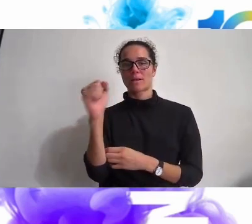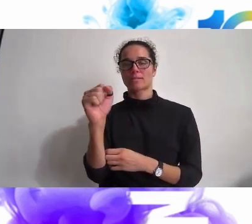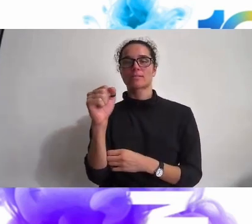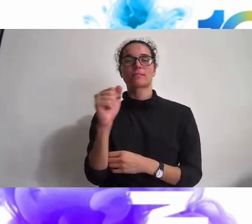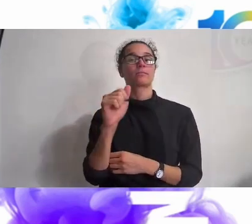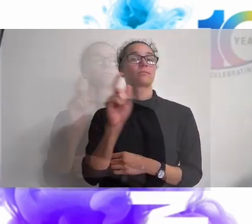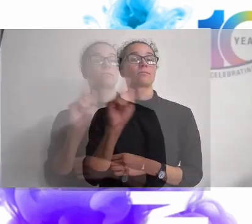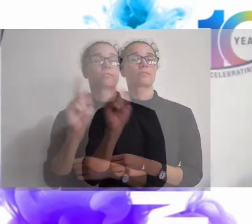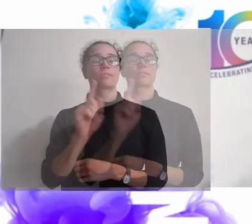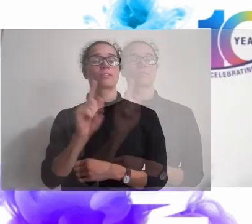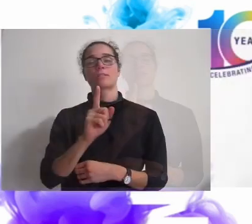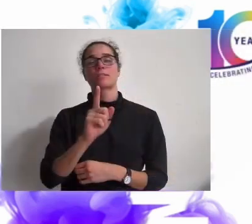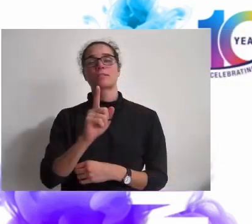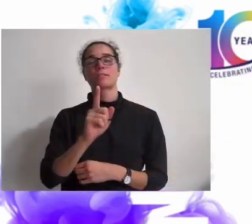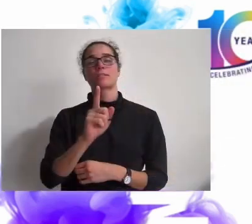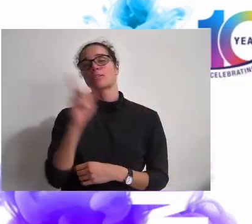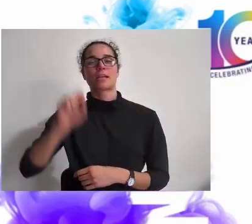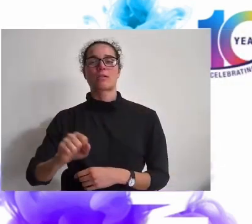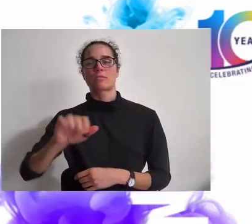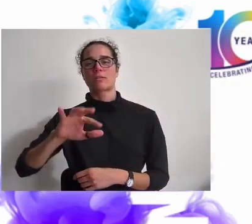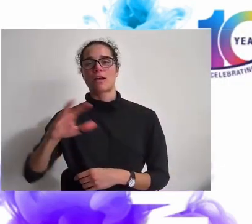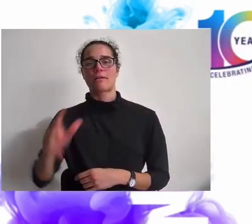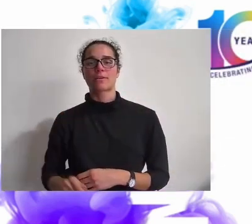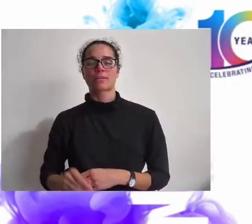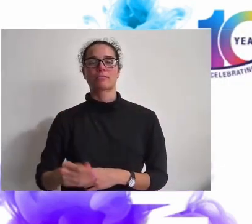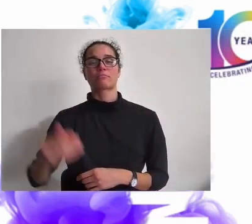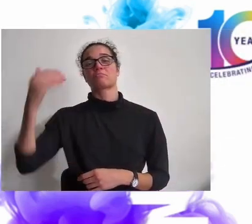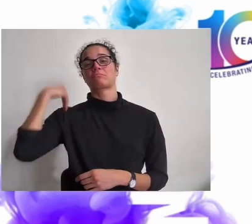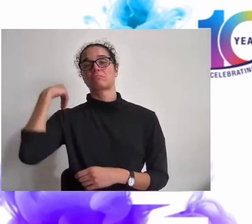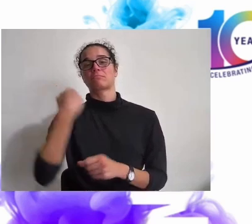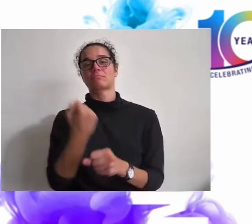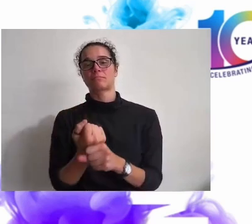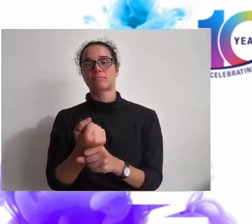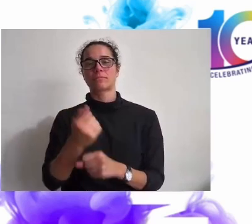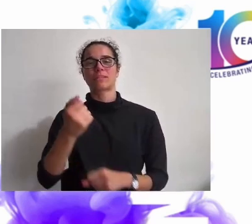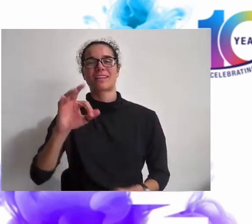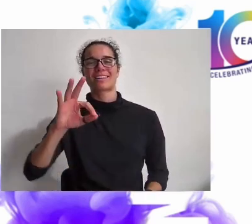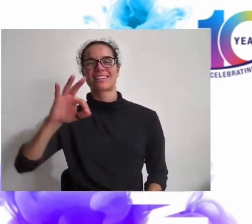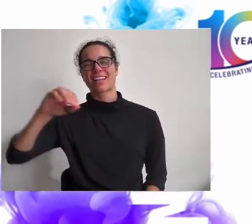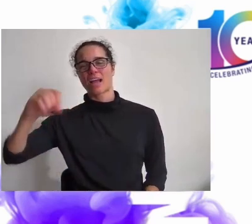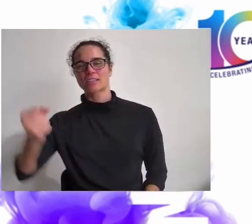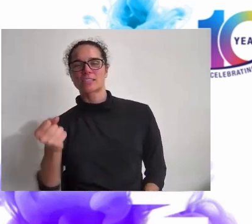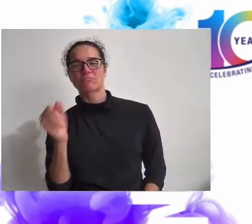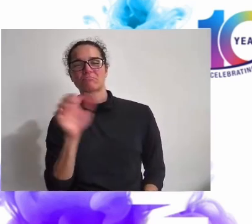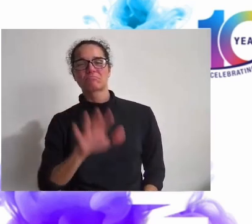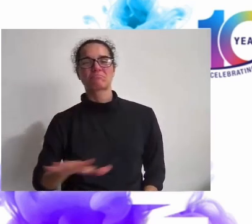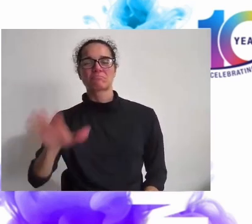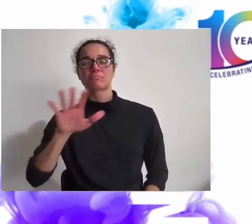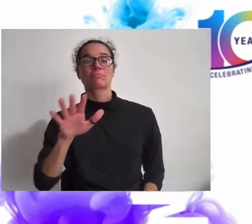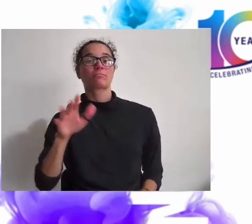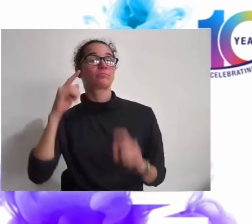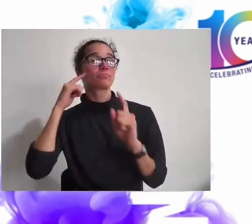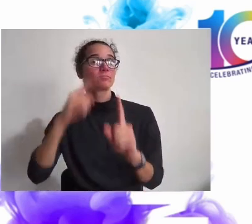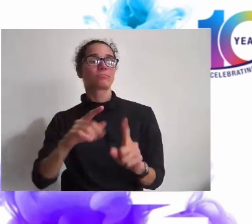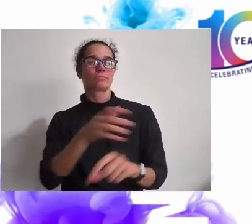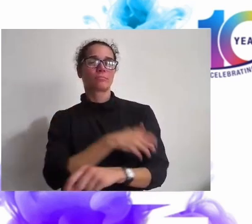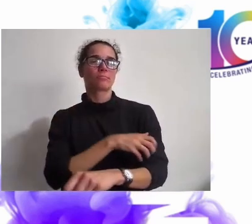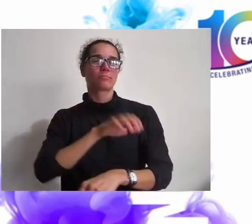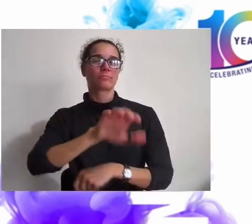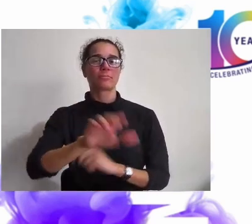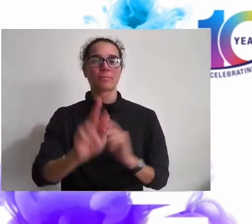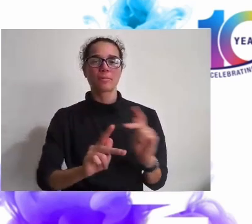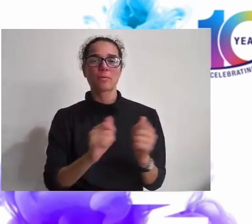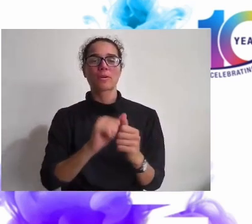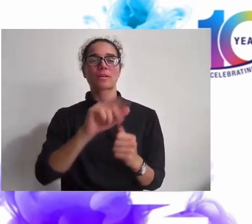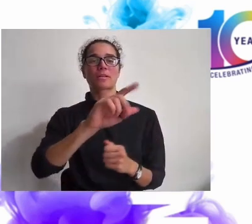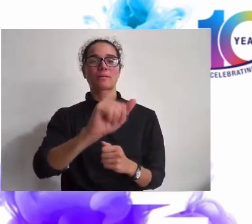Africa in the 1990s. It aims to empower people with disabilities to take control over